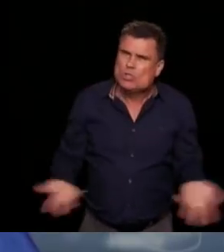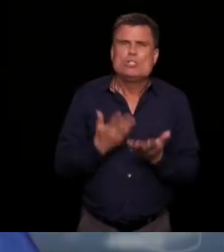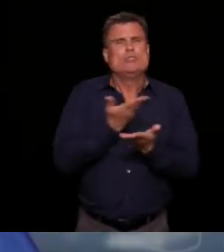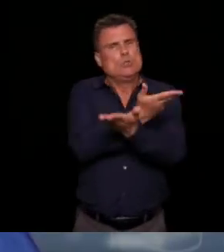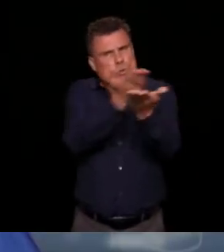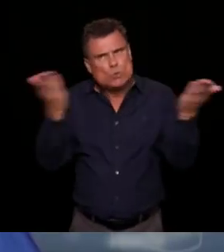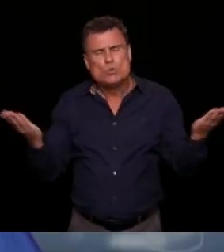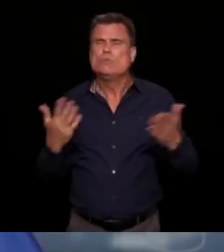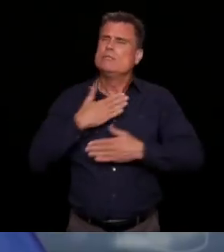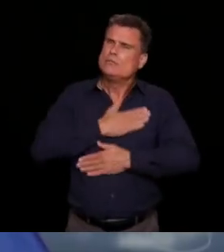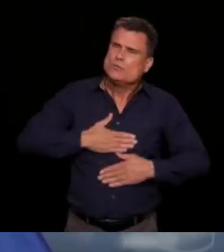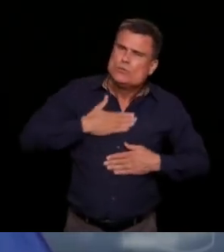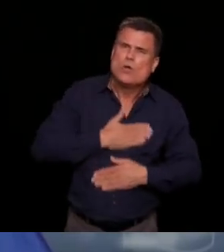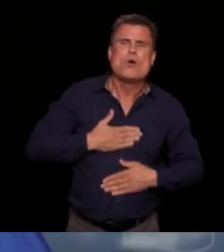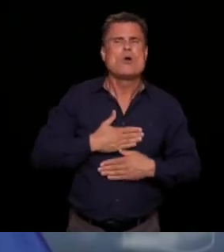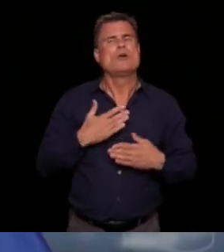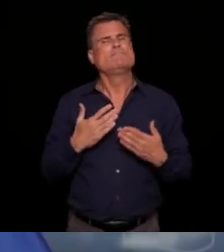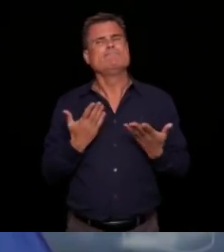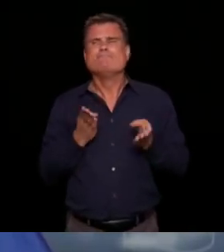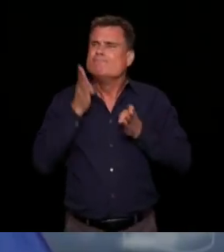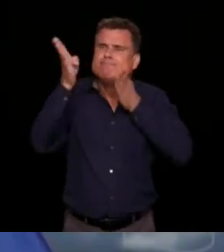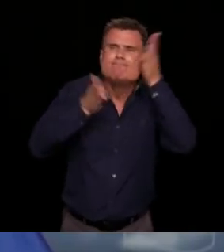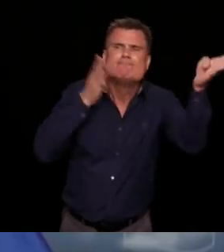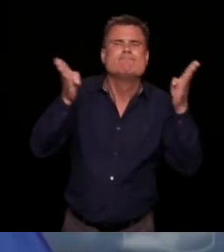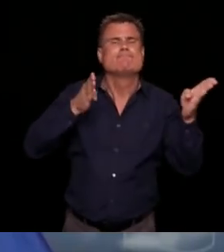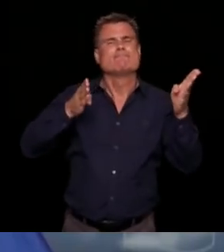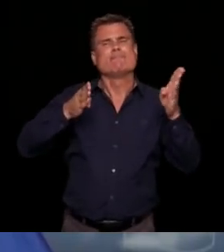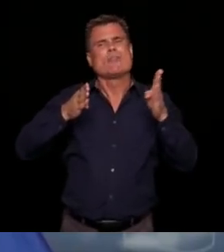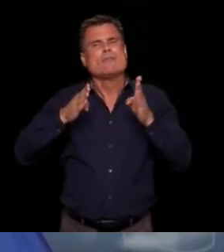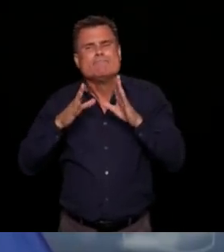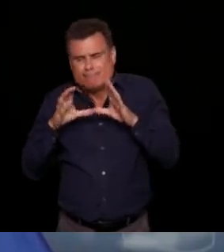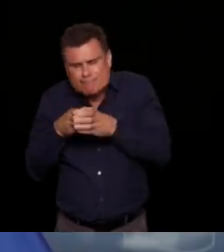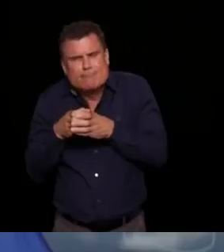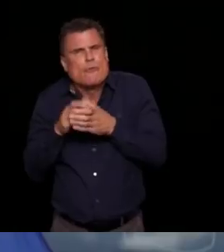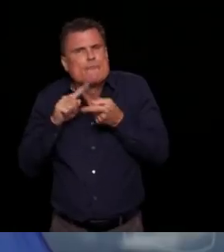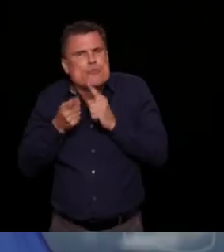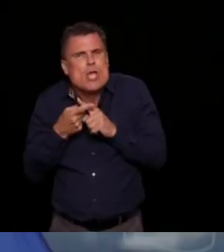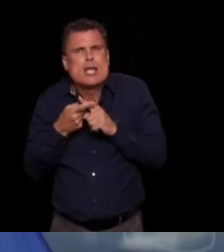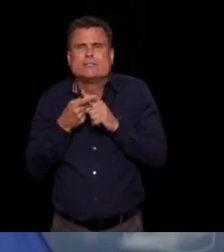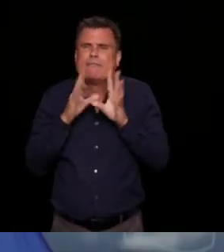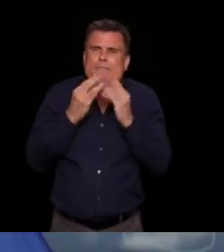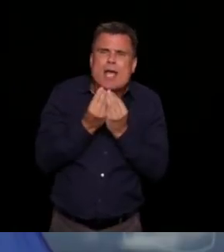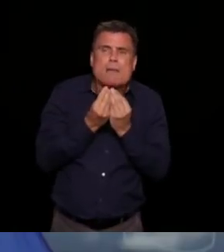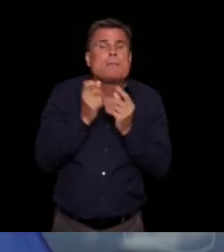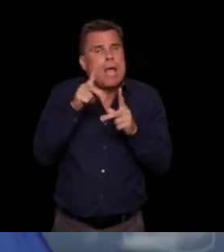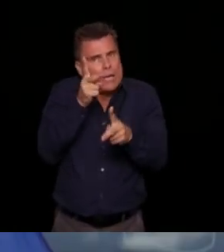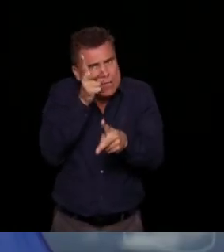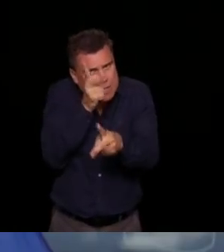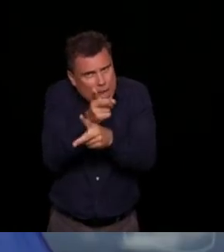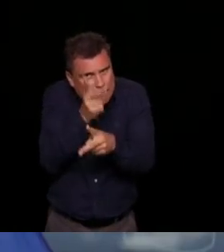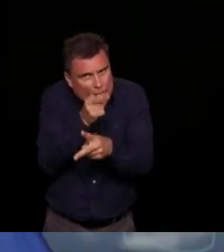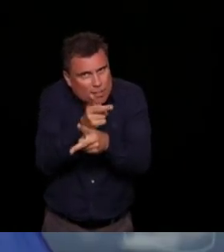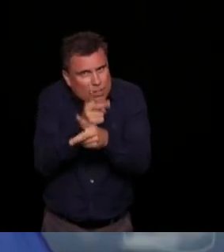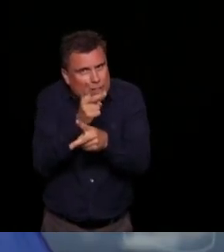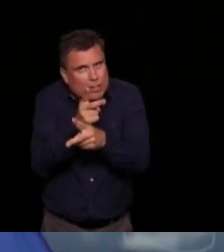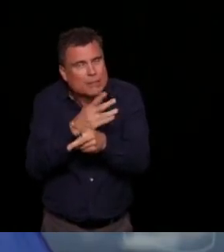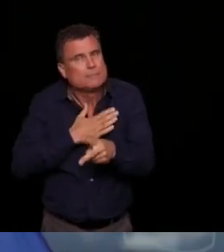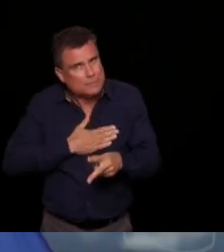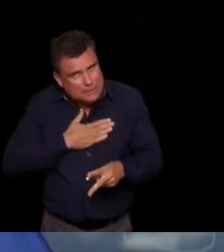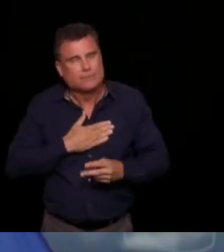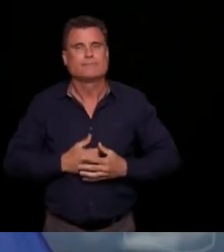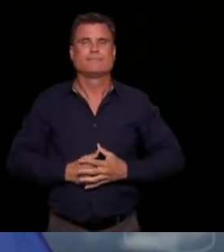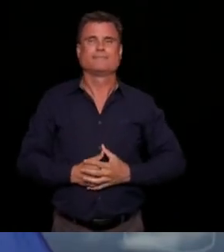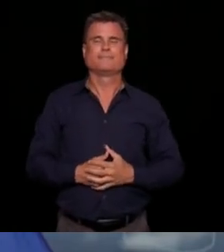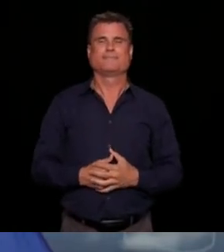care about. Let's take care. It's been a long time, and we need each other to be at our best.